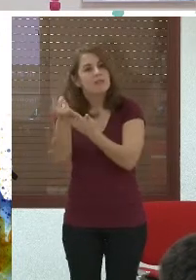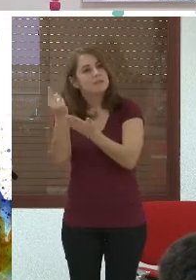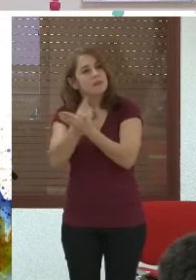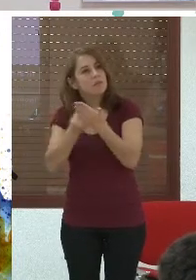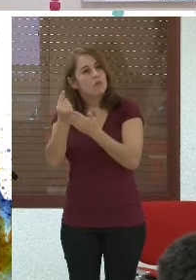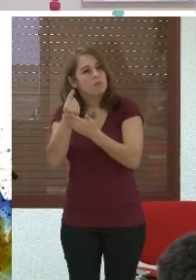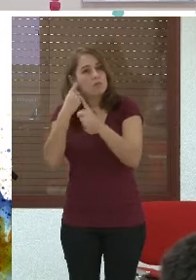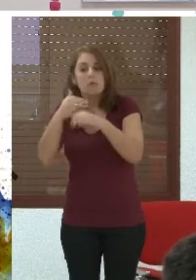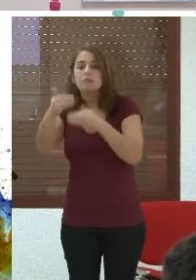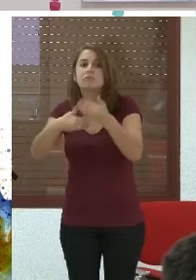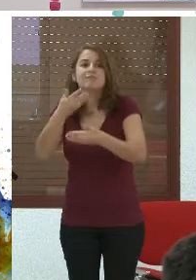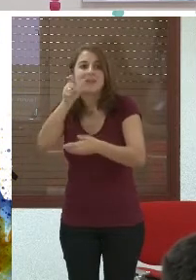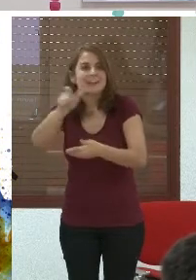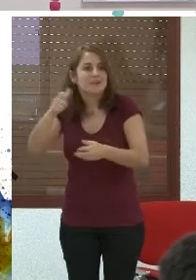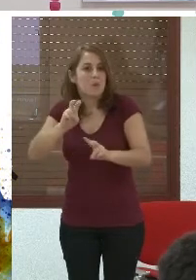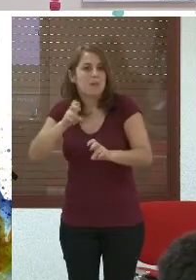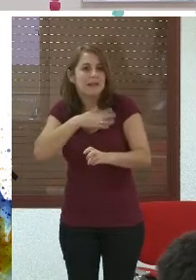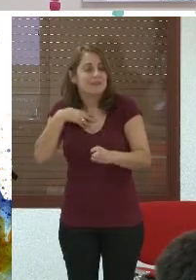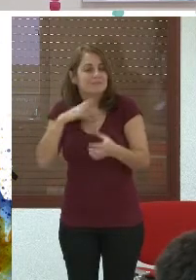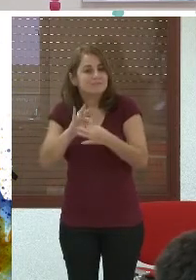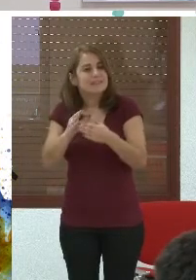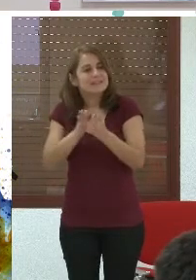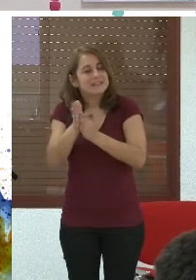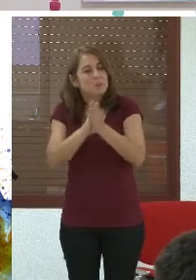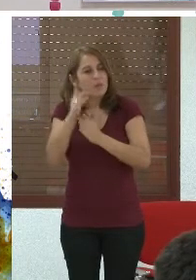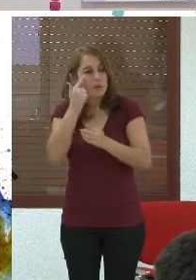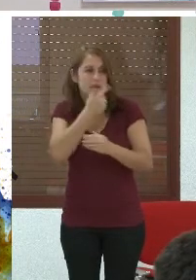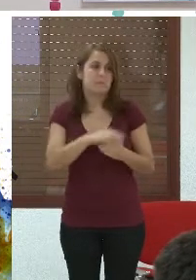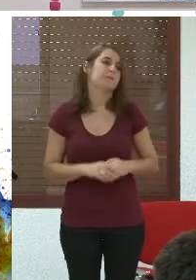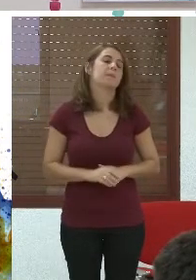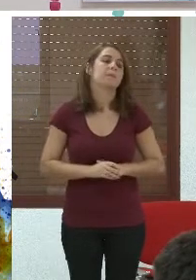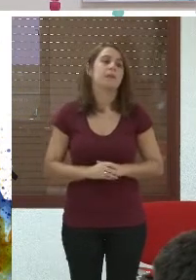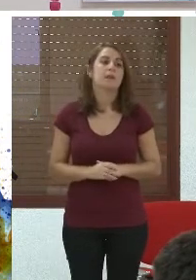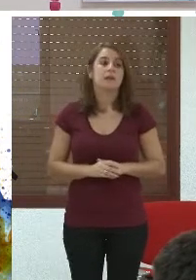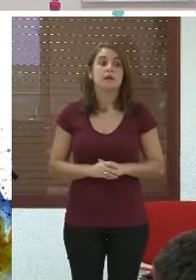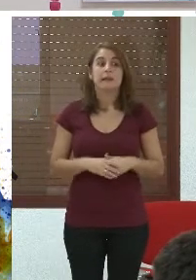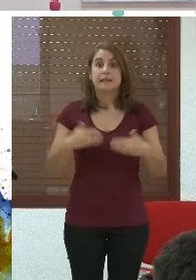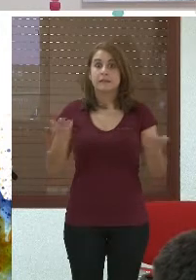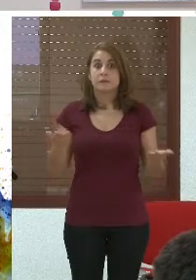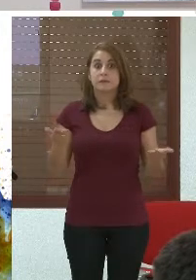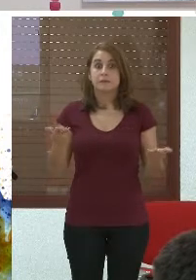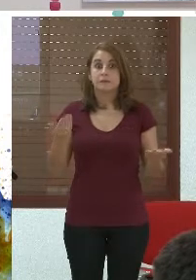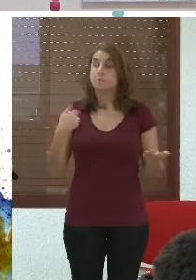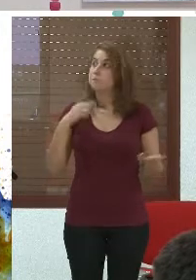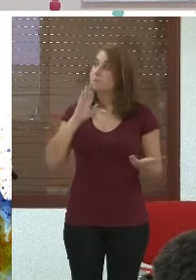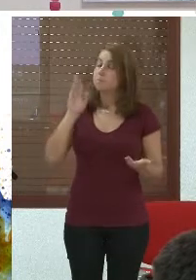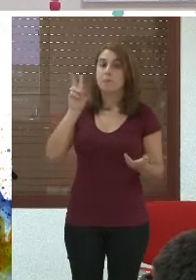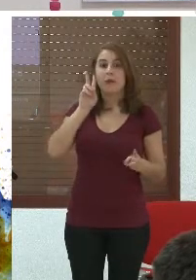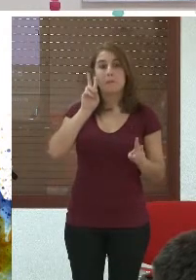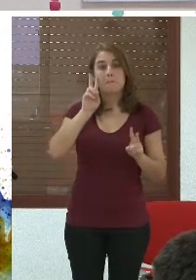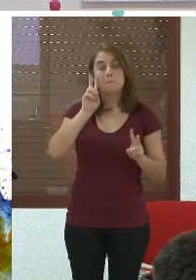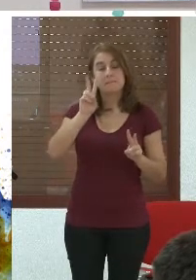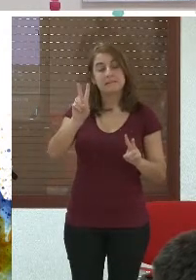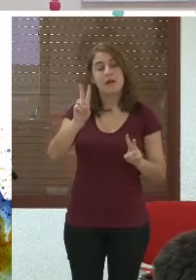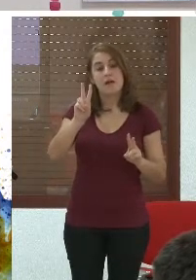input in the design for the new generation of retin stimulators. So in this physical